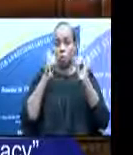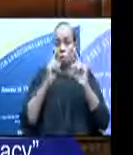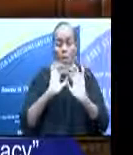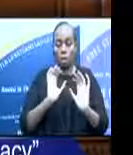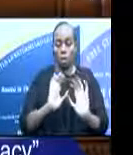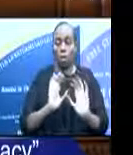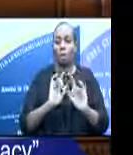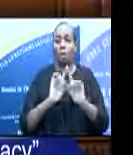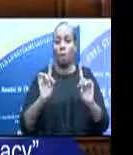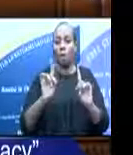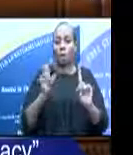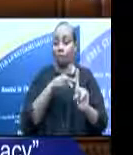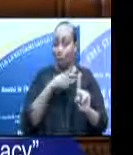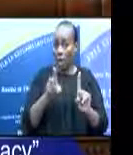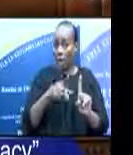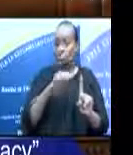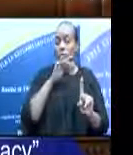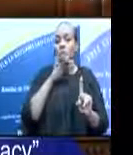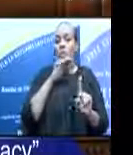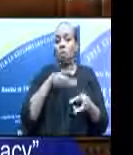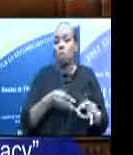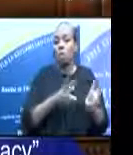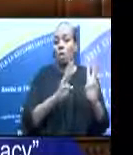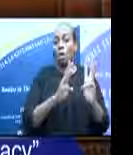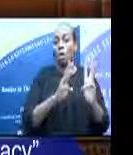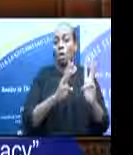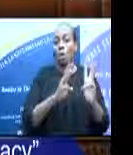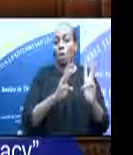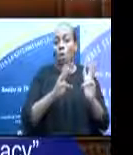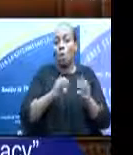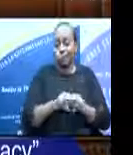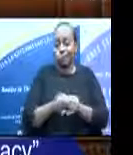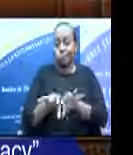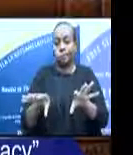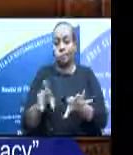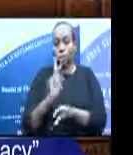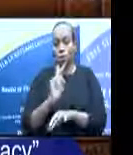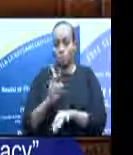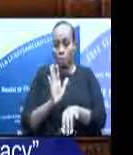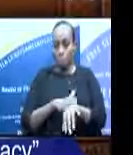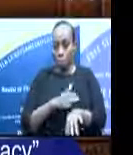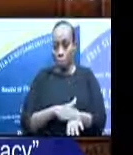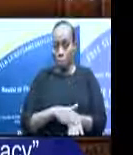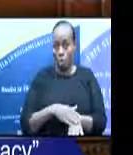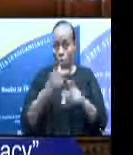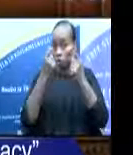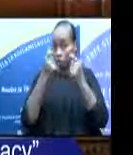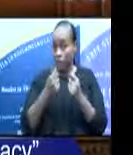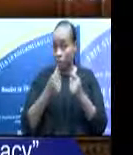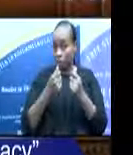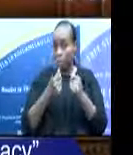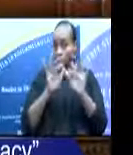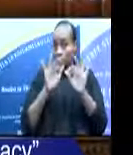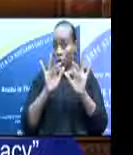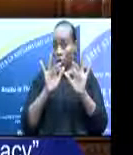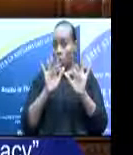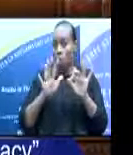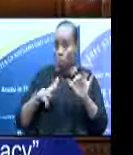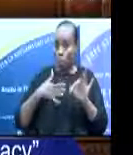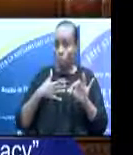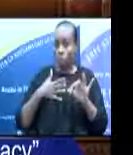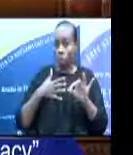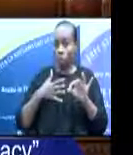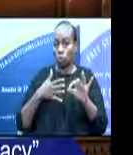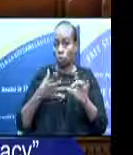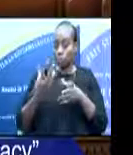that violence is a means of redistribution, and that wealth by those willing to engage